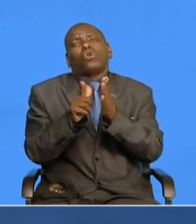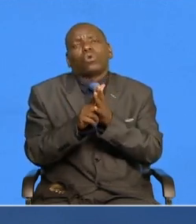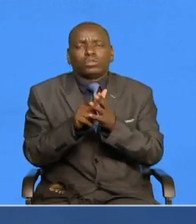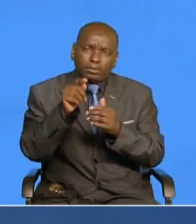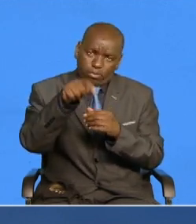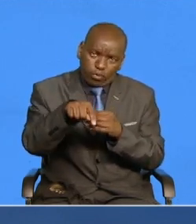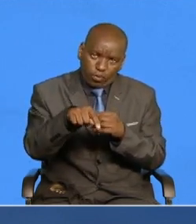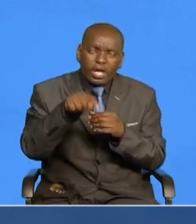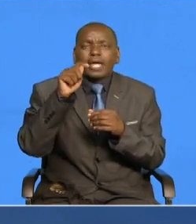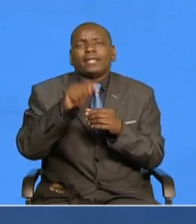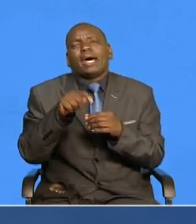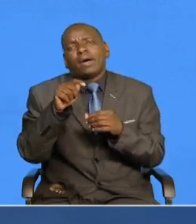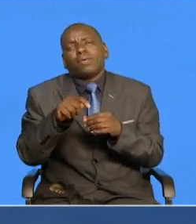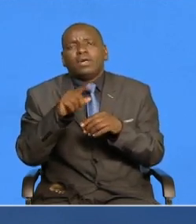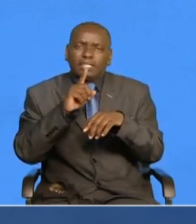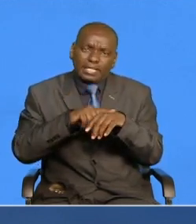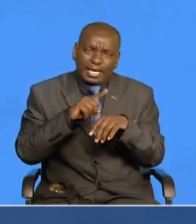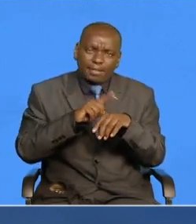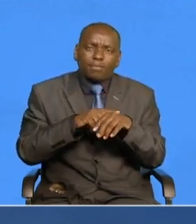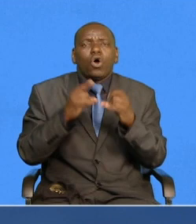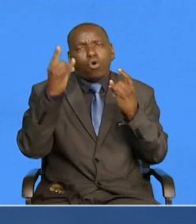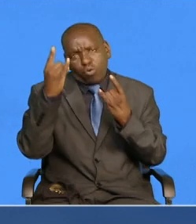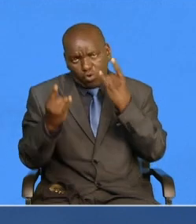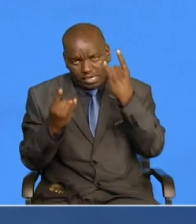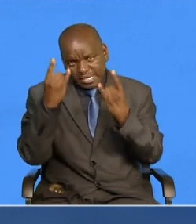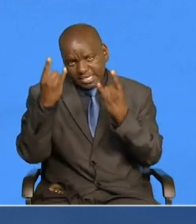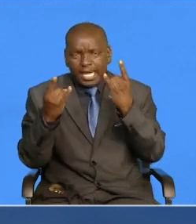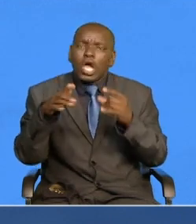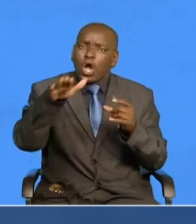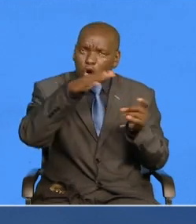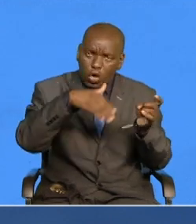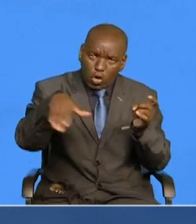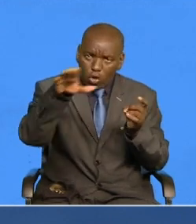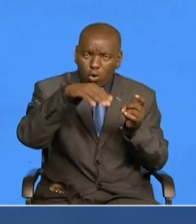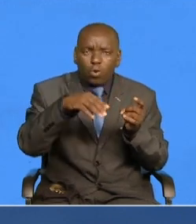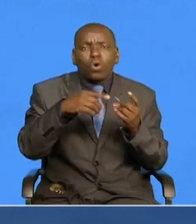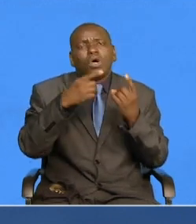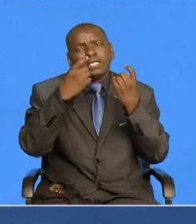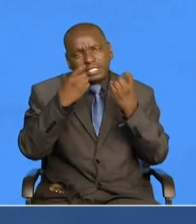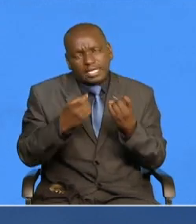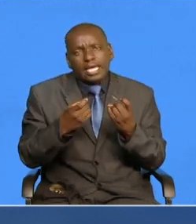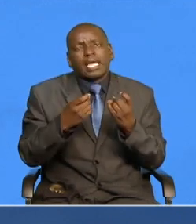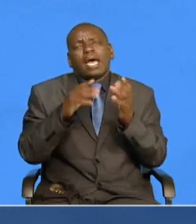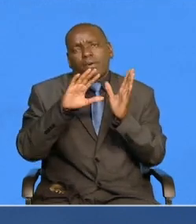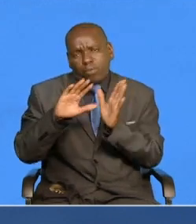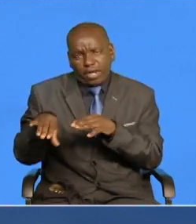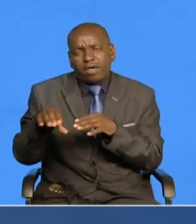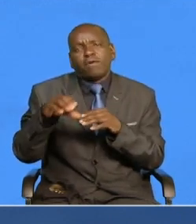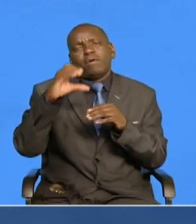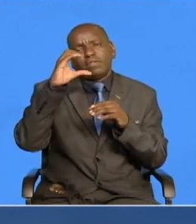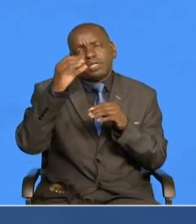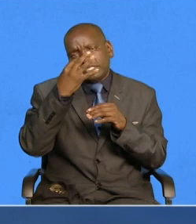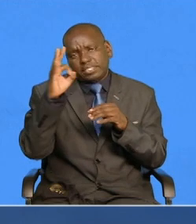already there. So during this festive season, I urge all of us to stay away from the 3